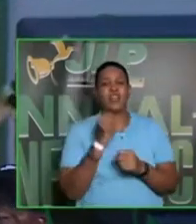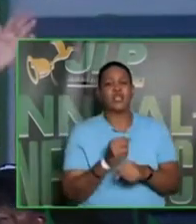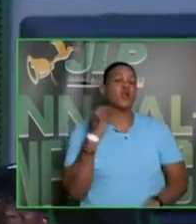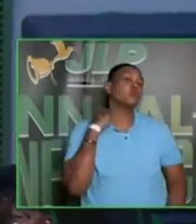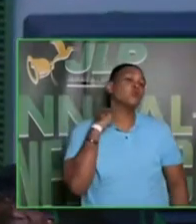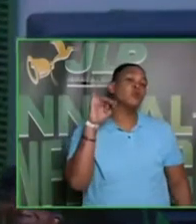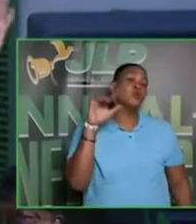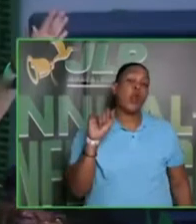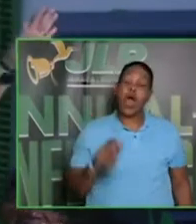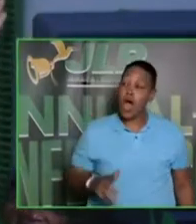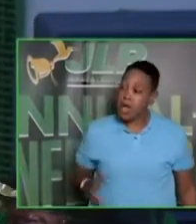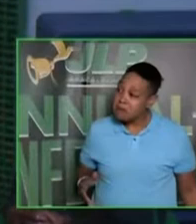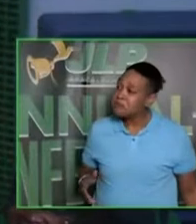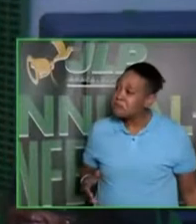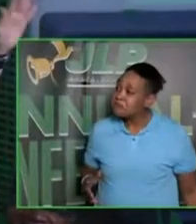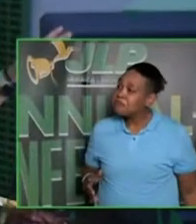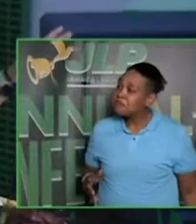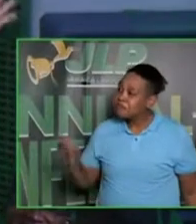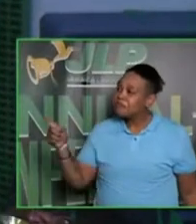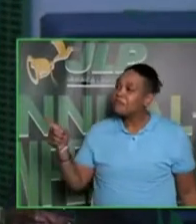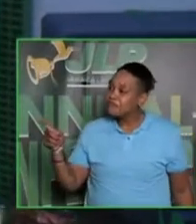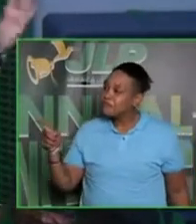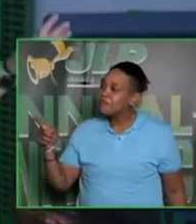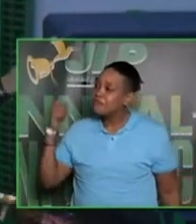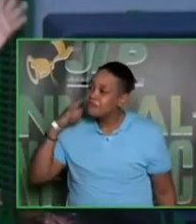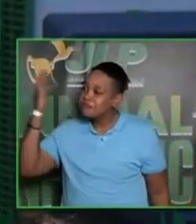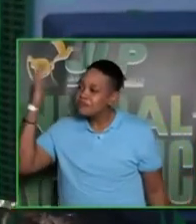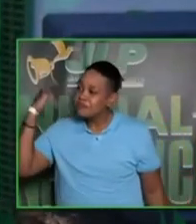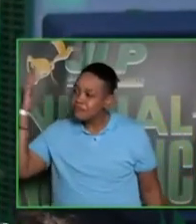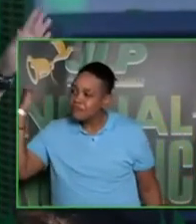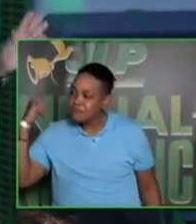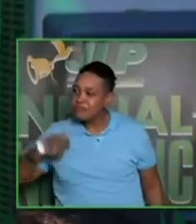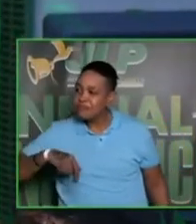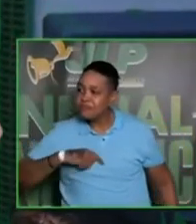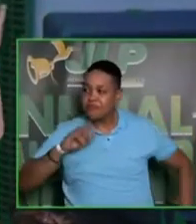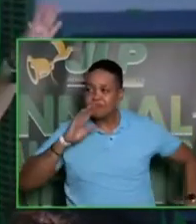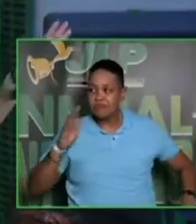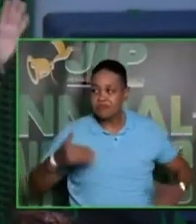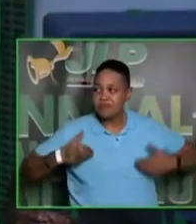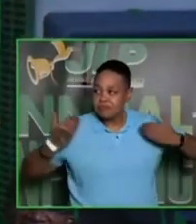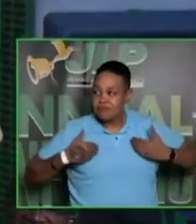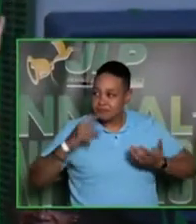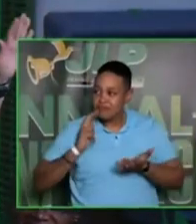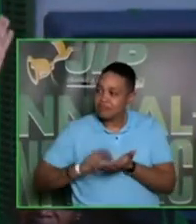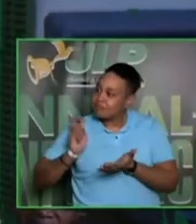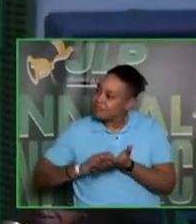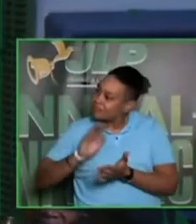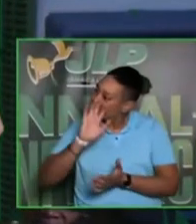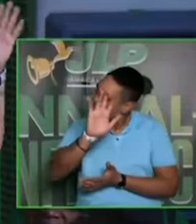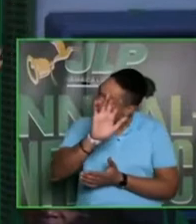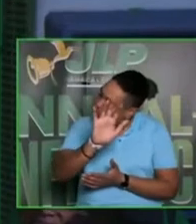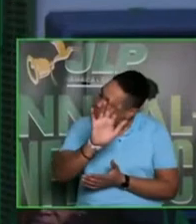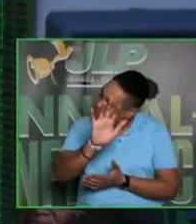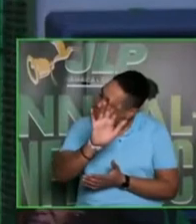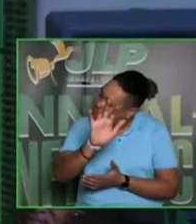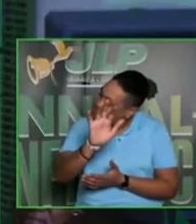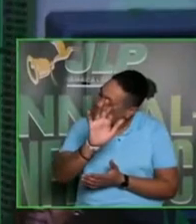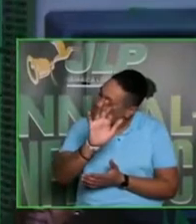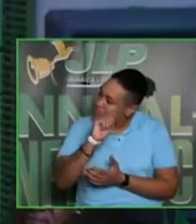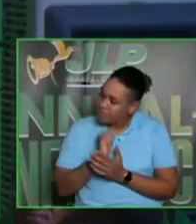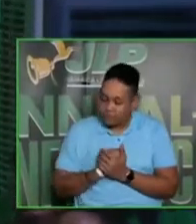What we do on that day is to vote. These are the